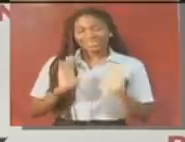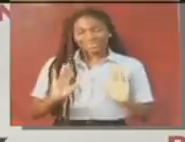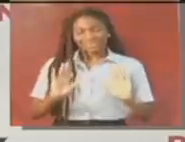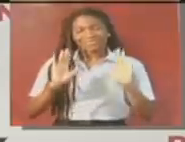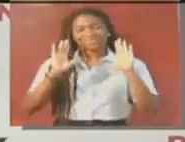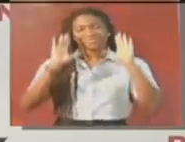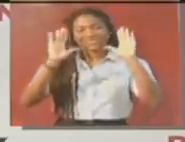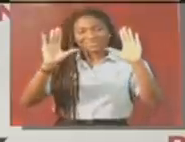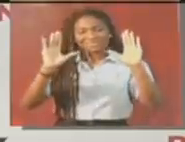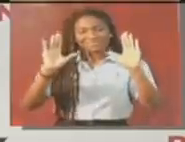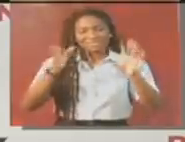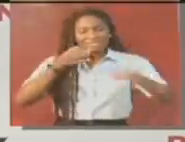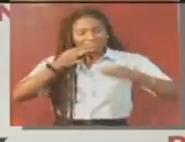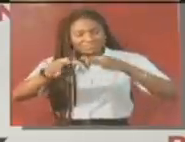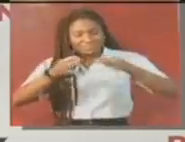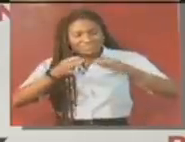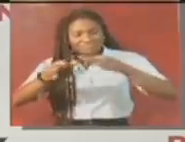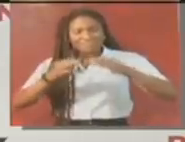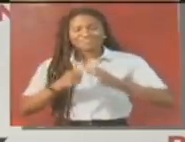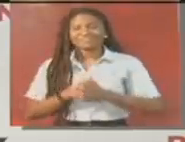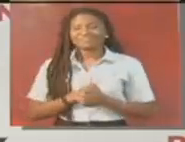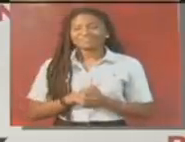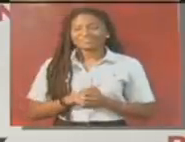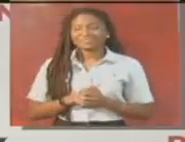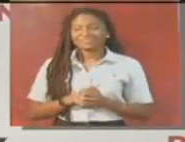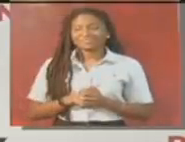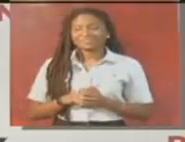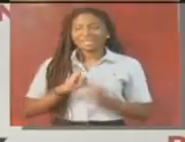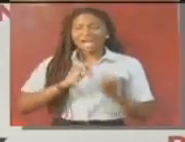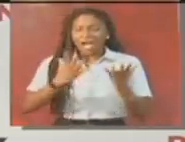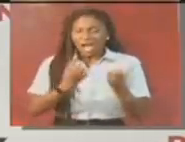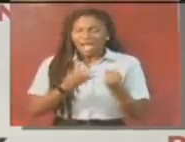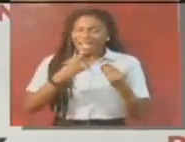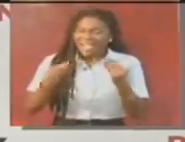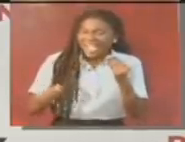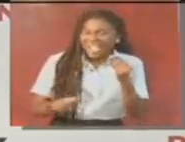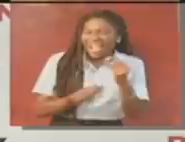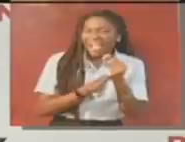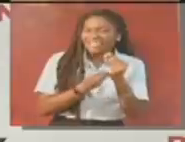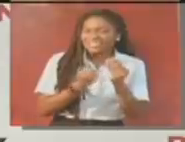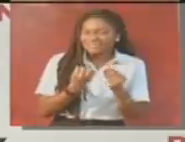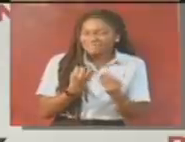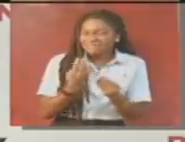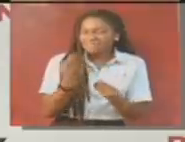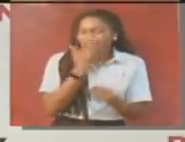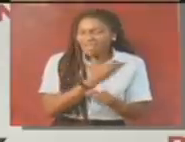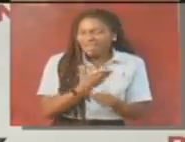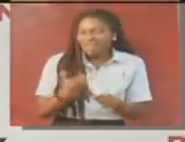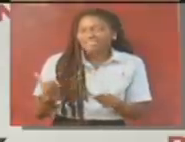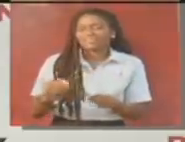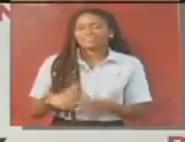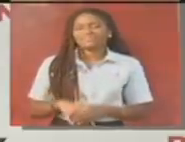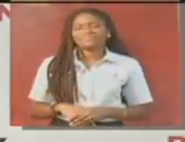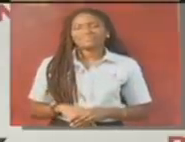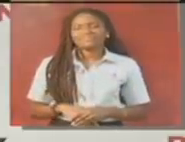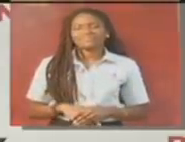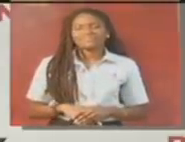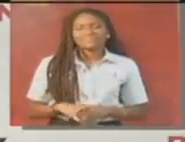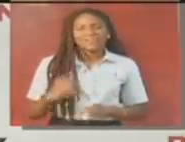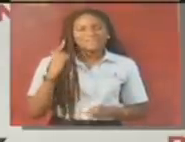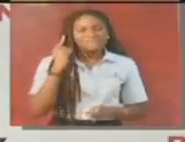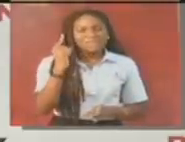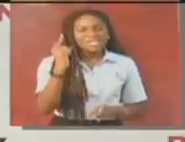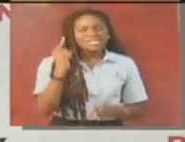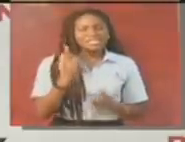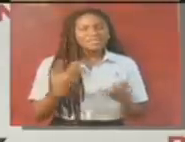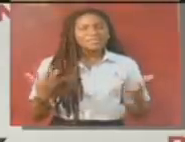comprehensive summary. We just have a couple points to add or to make sure we underline or underscore. The first of those being that,